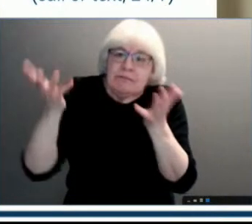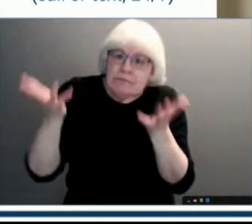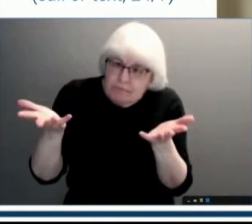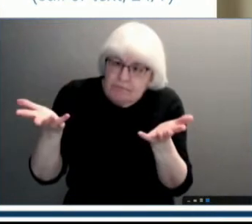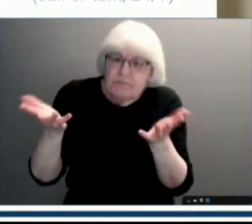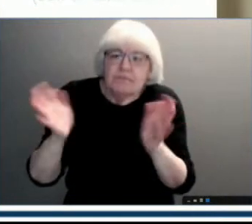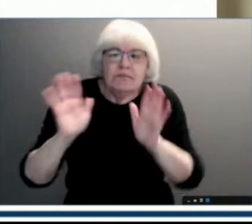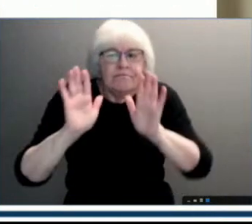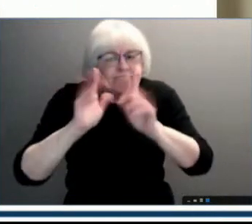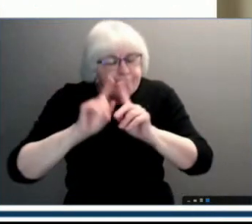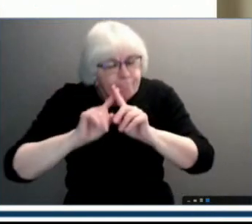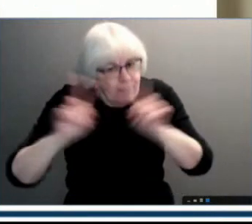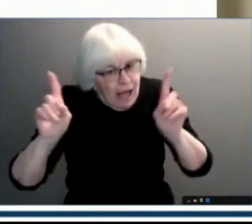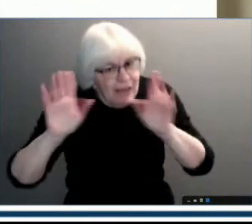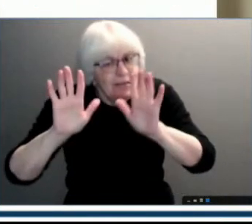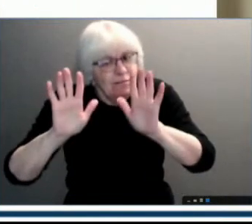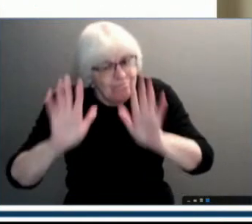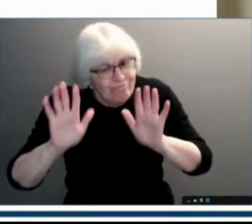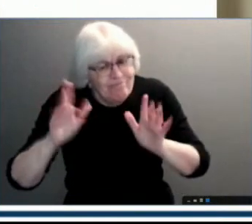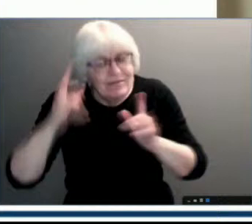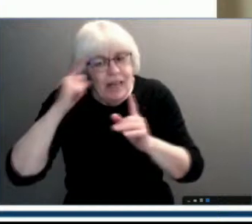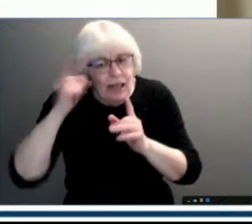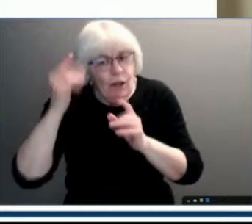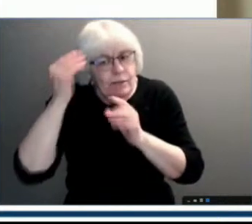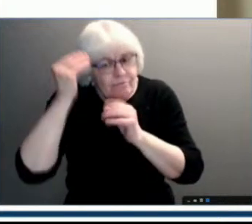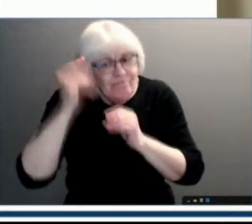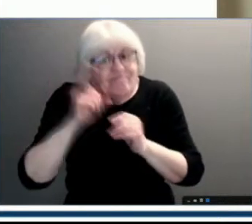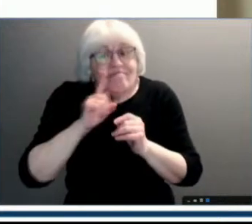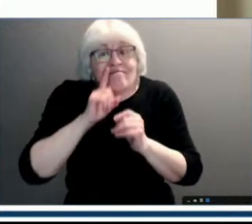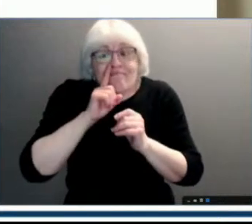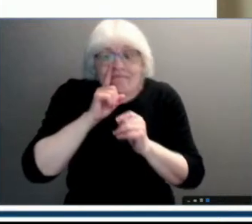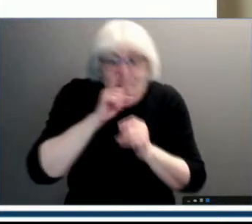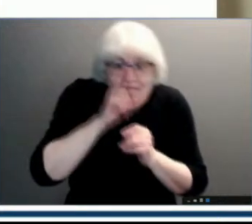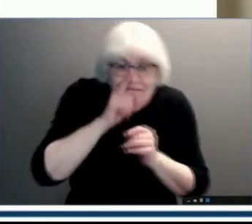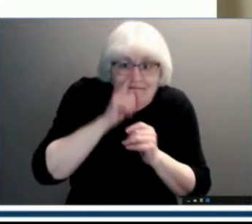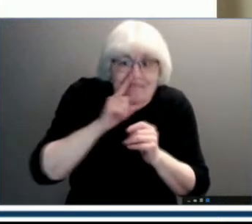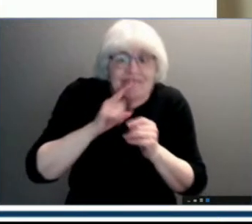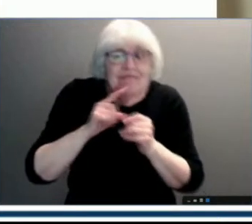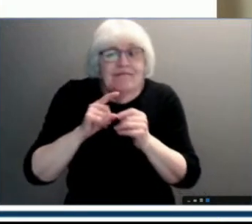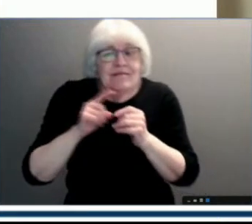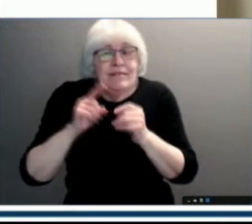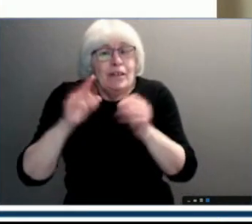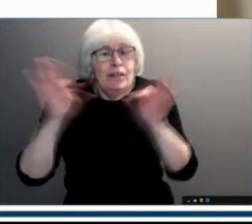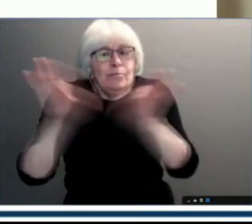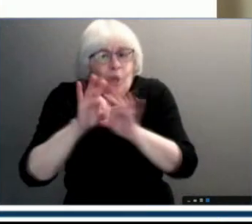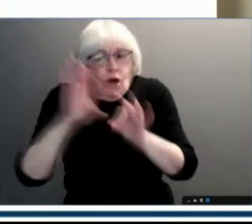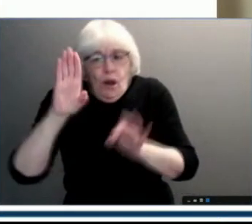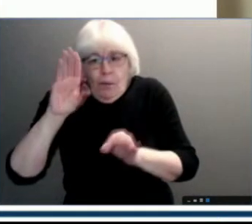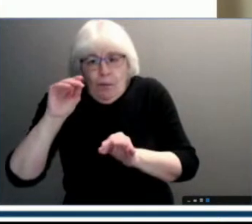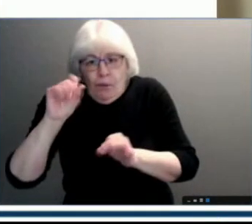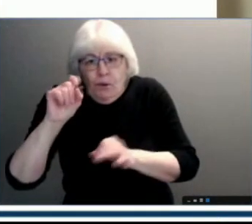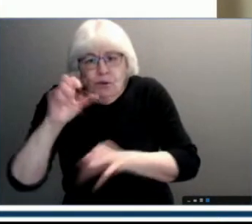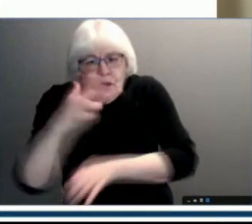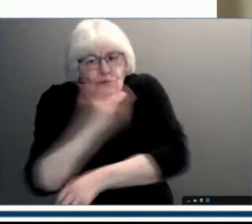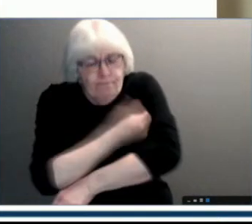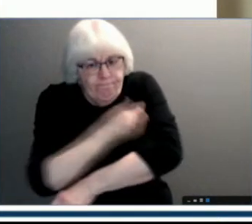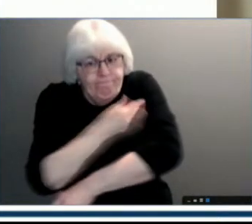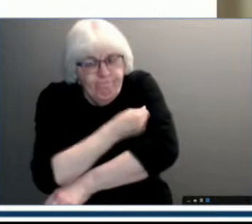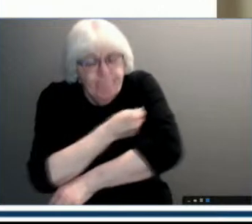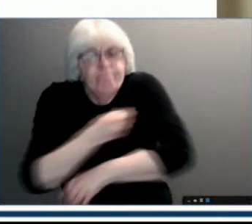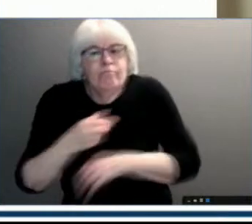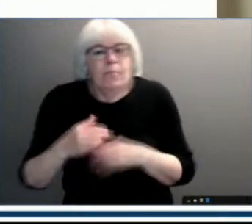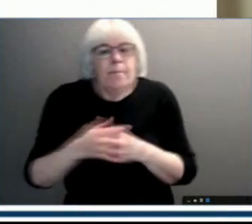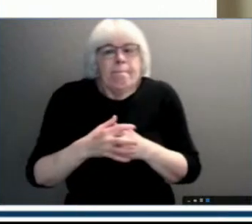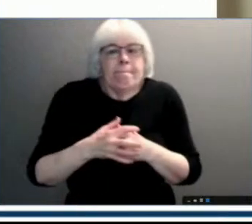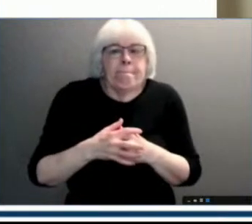as we talk about testing, boosters, and other issues. And we'll get to those issues. But before going to those issues, I do want